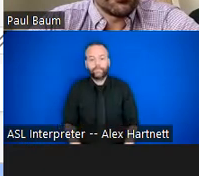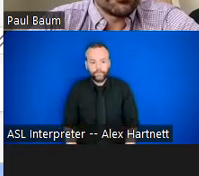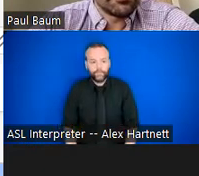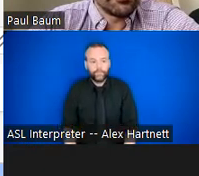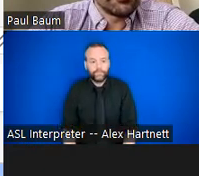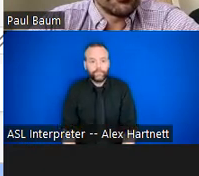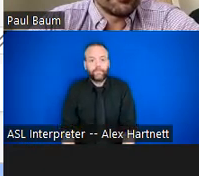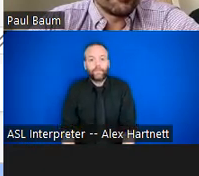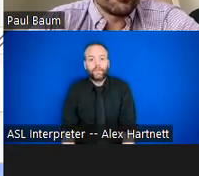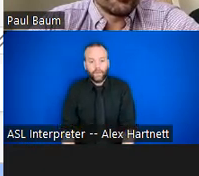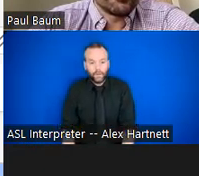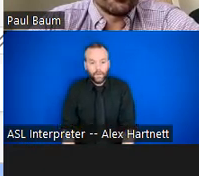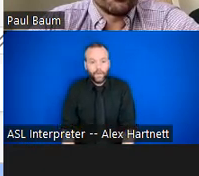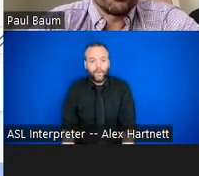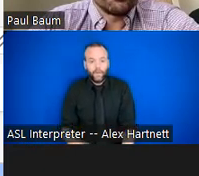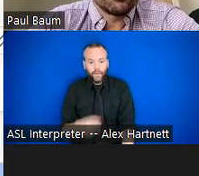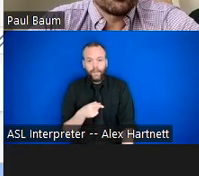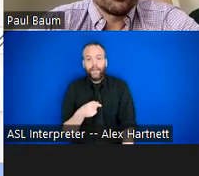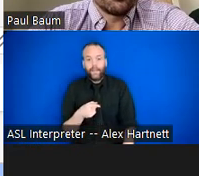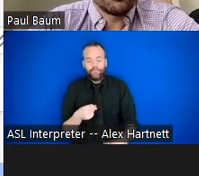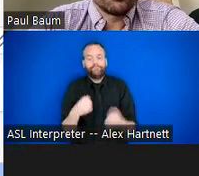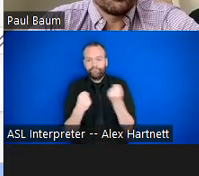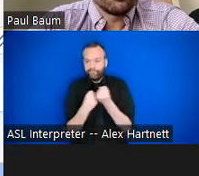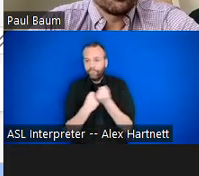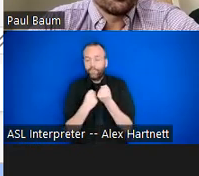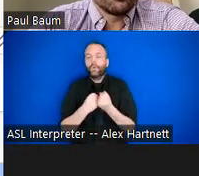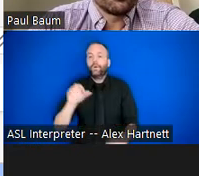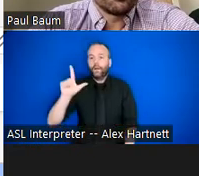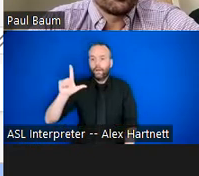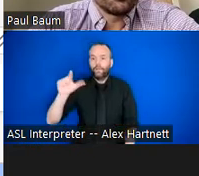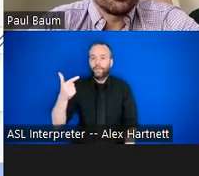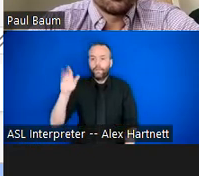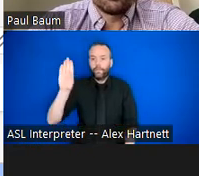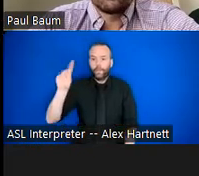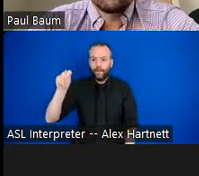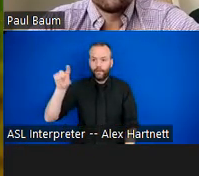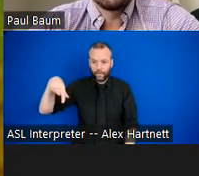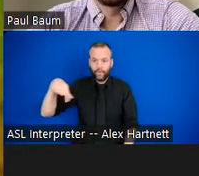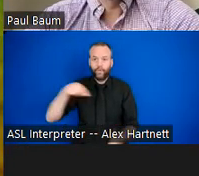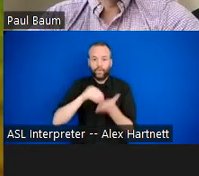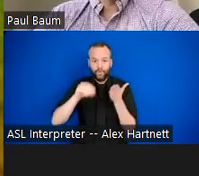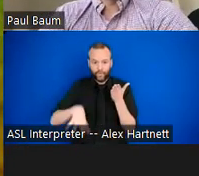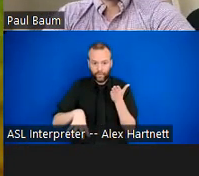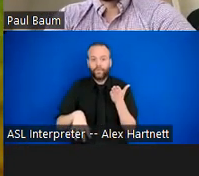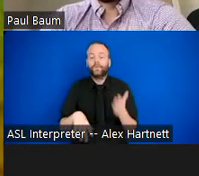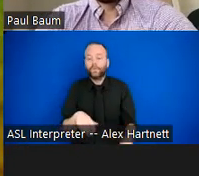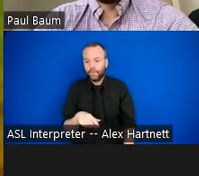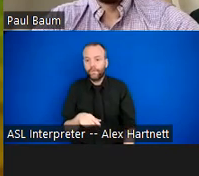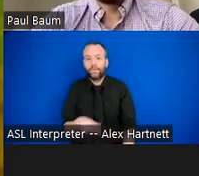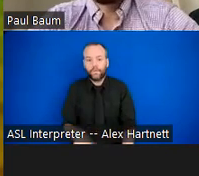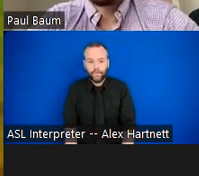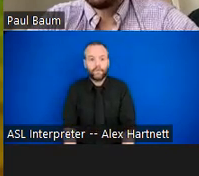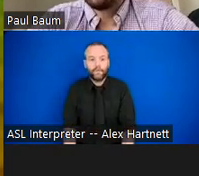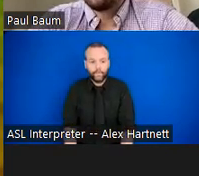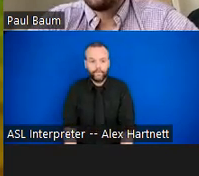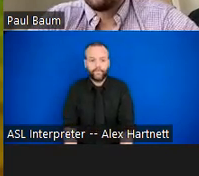Strategies, focusing on therapy for LGBTQ+ youth and mentoring students, many of which hope to specialize in working with LGBTQ+ youth one